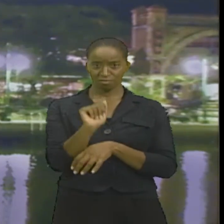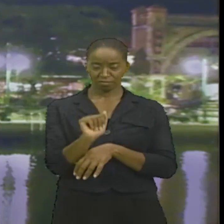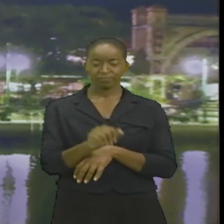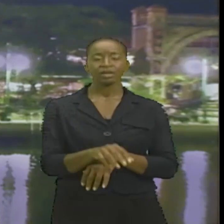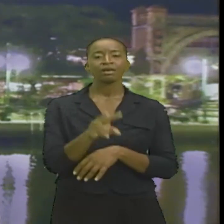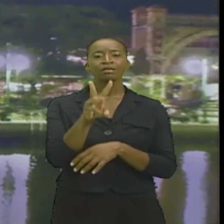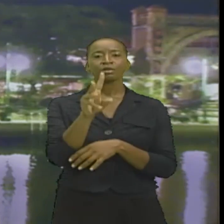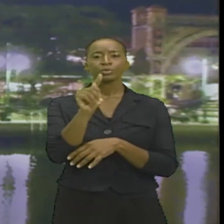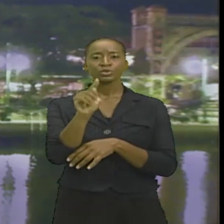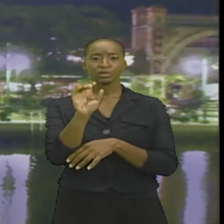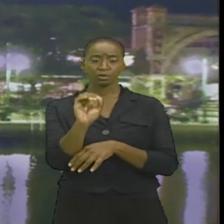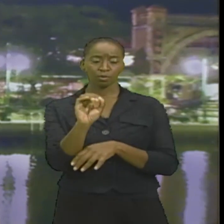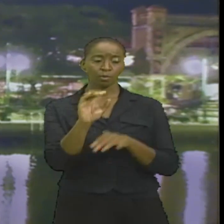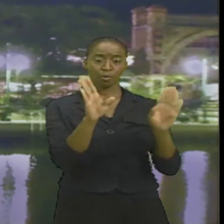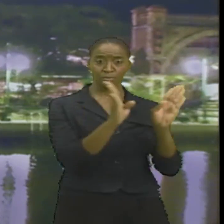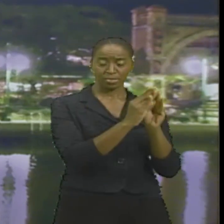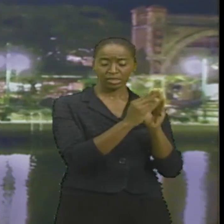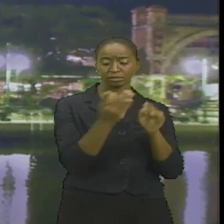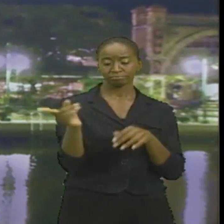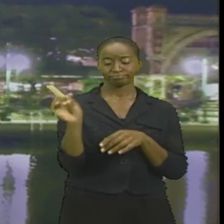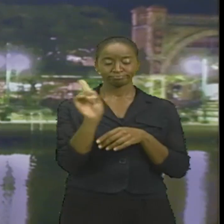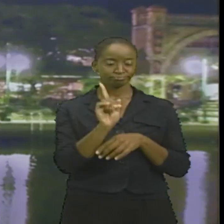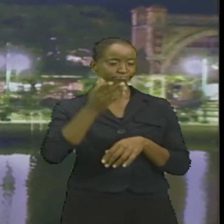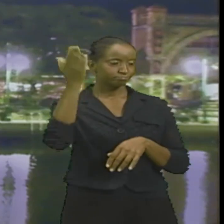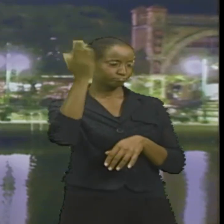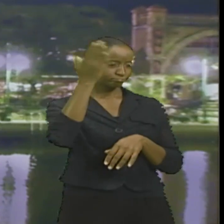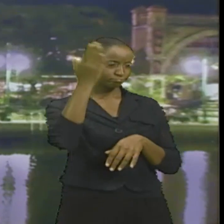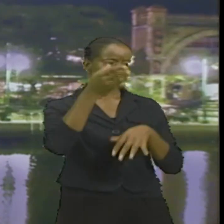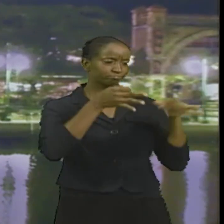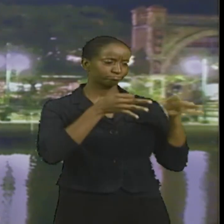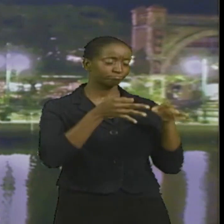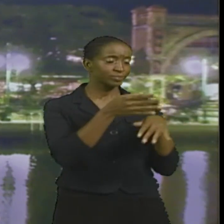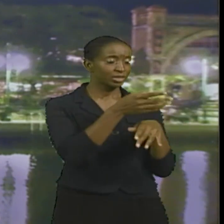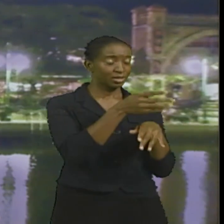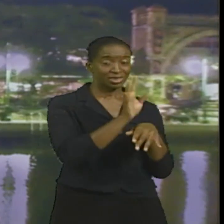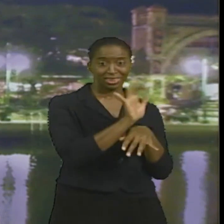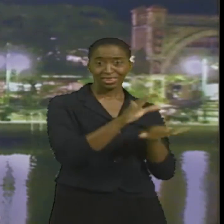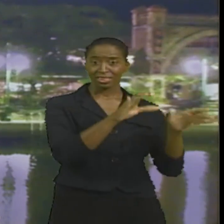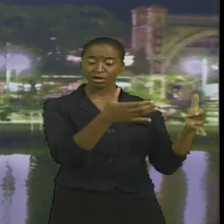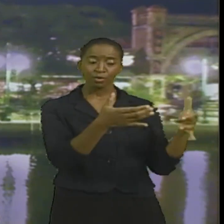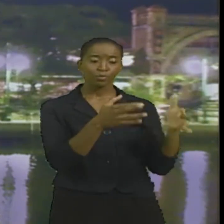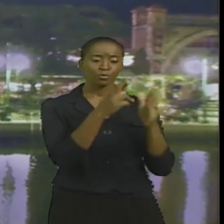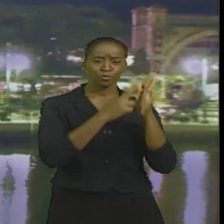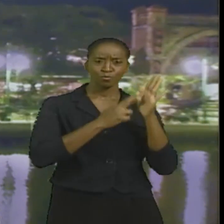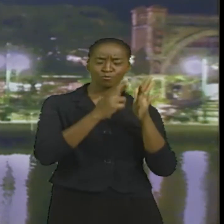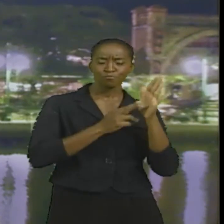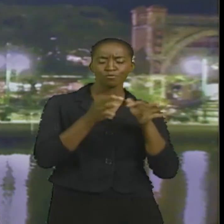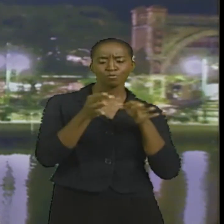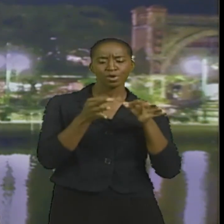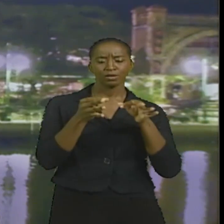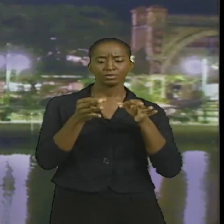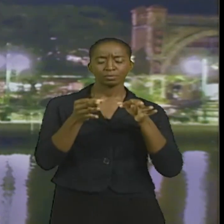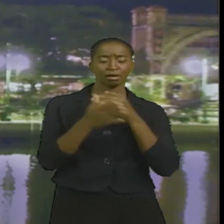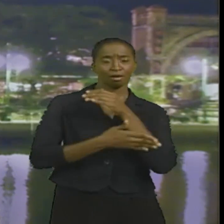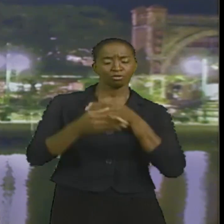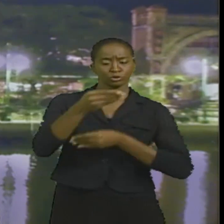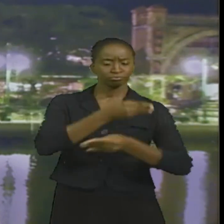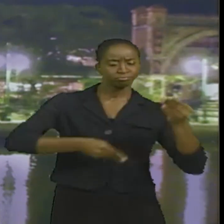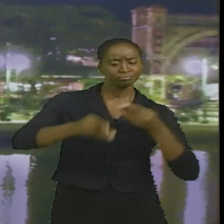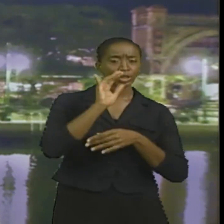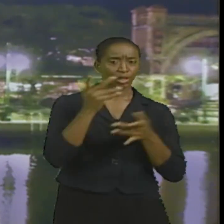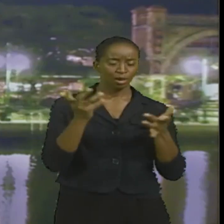meeting. He told the body Barbados continues to believe in the organization's rules-based trading system, but it remains concerned about the